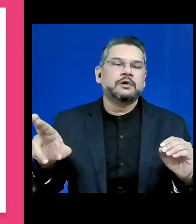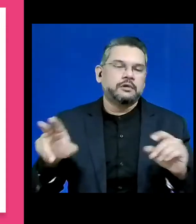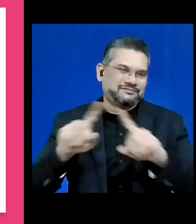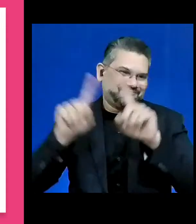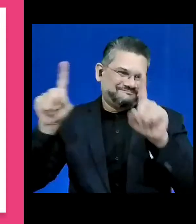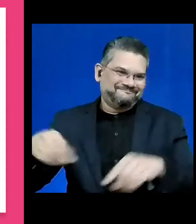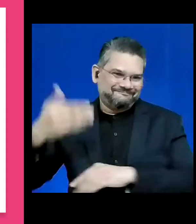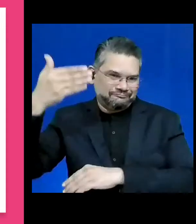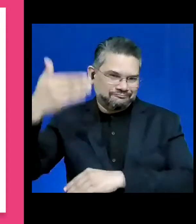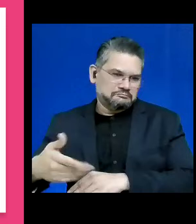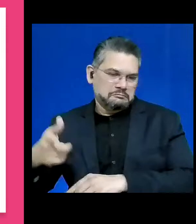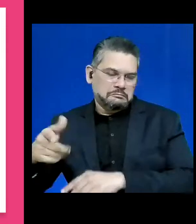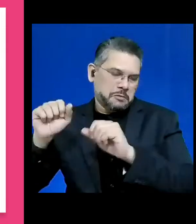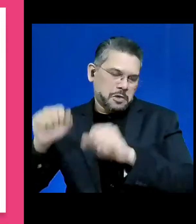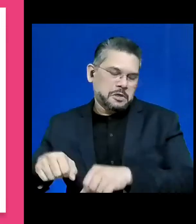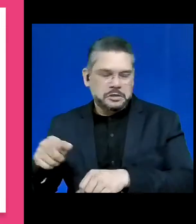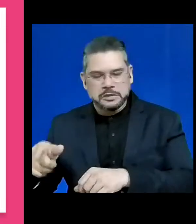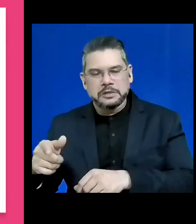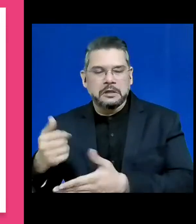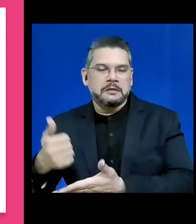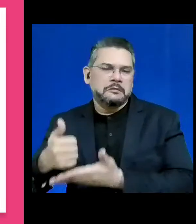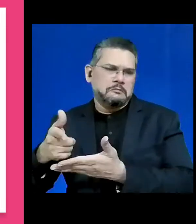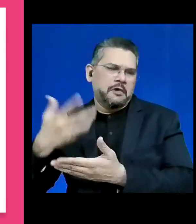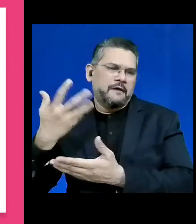ARIA elements in the manner that you would expect.